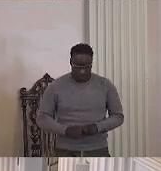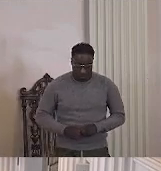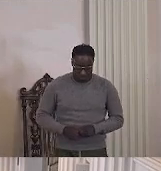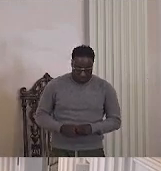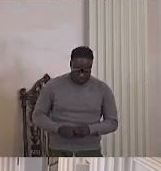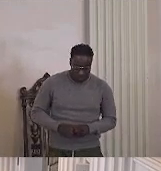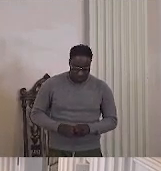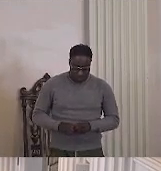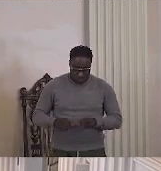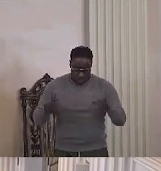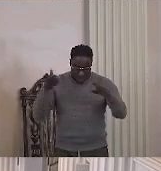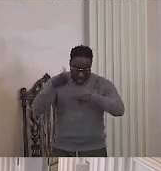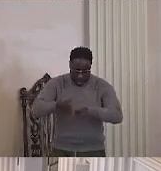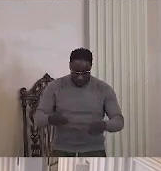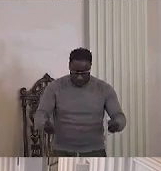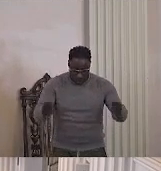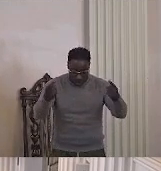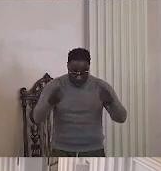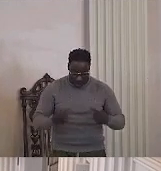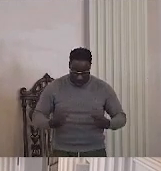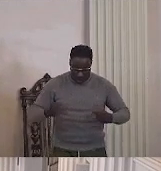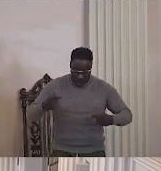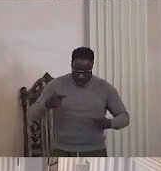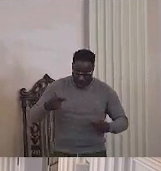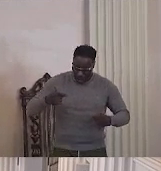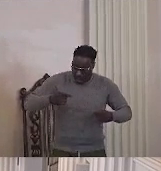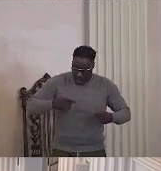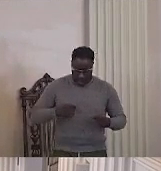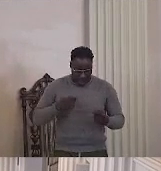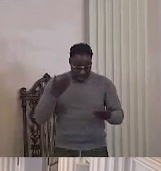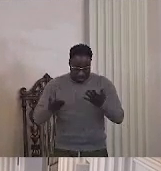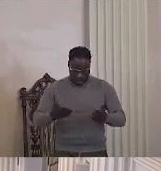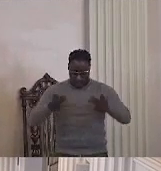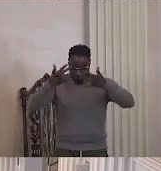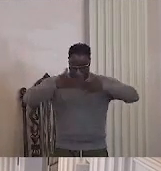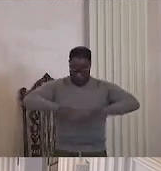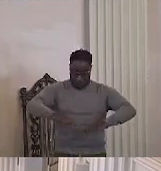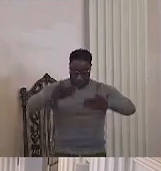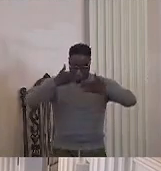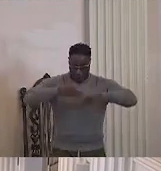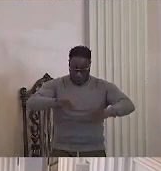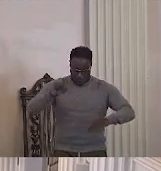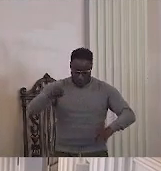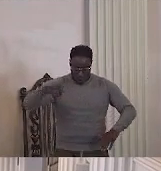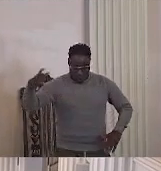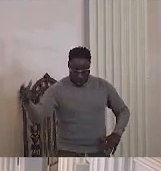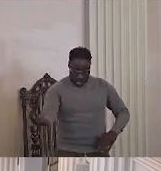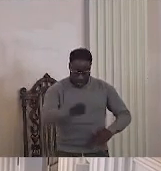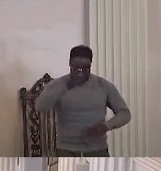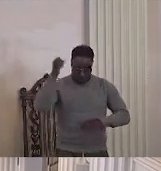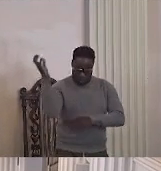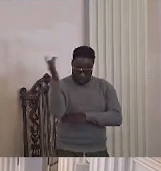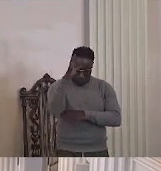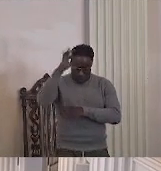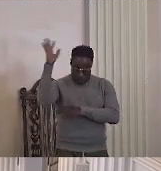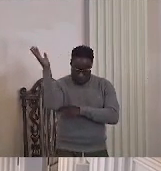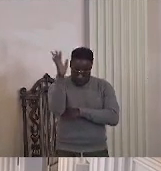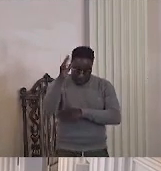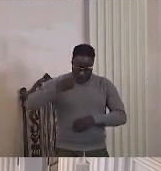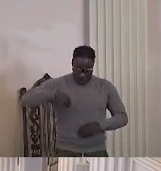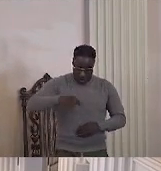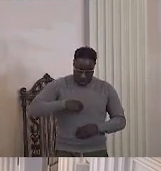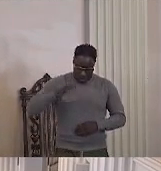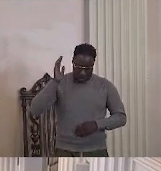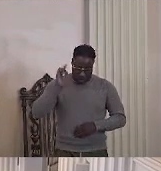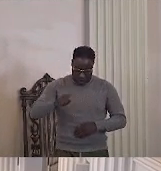After it comes, it might come with a steady flow. People had mud in so long, the wheel won't even